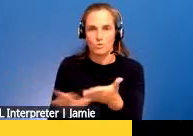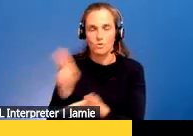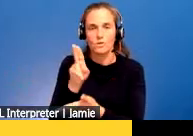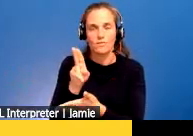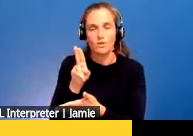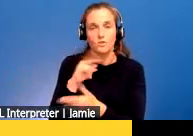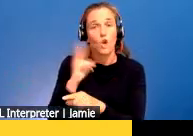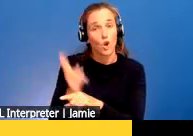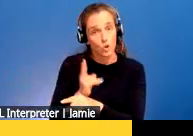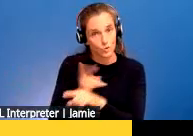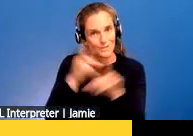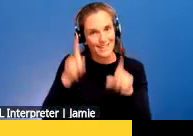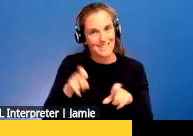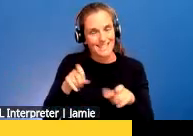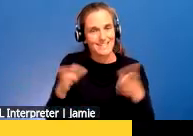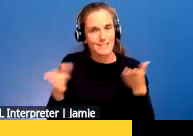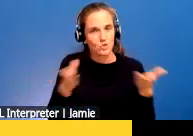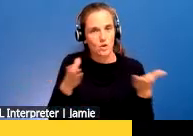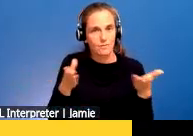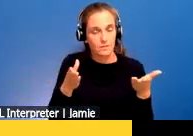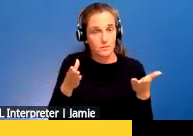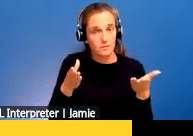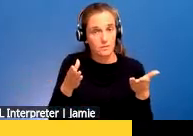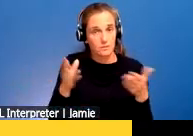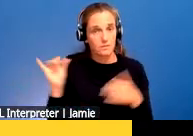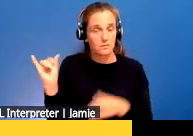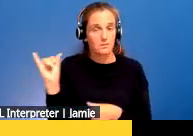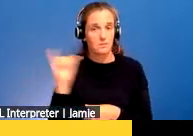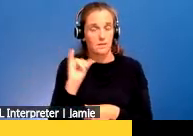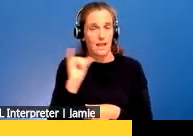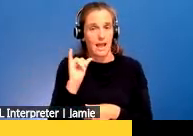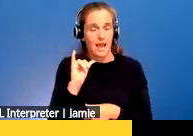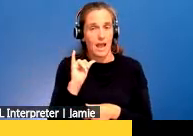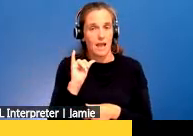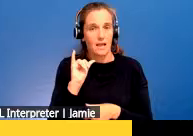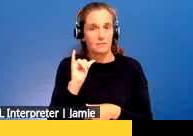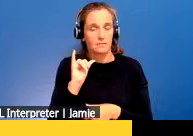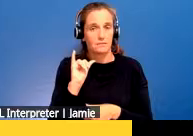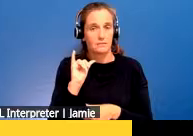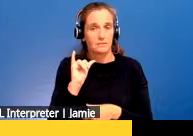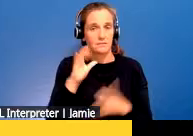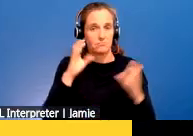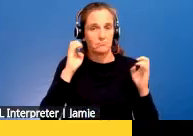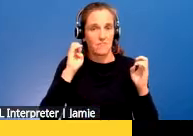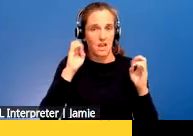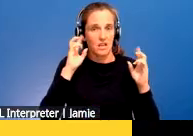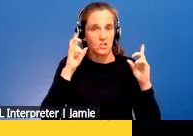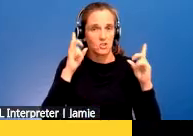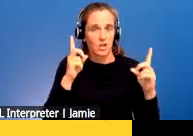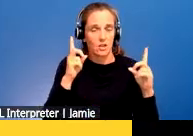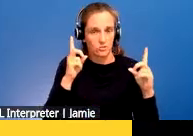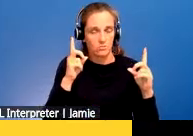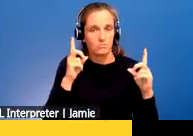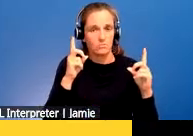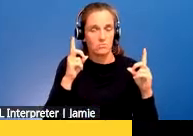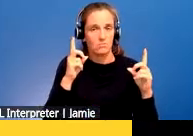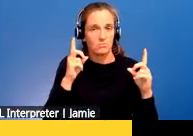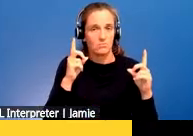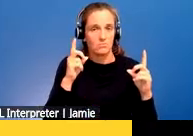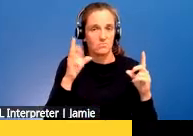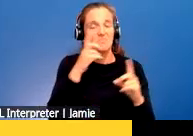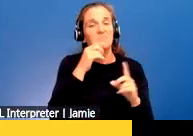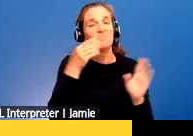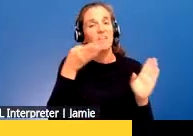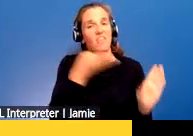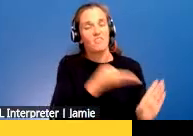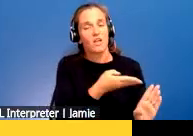these testing services as part of their education, and there is an expectation